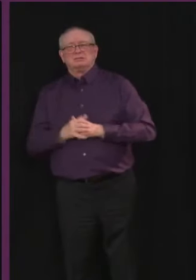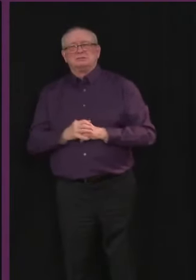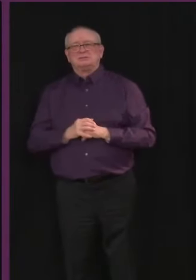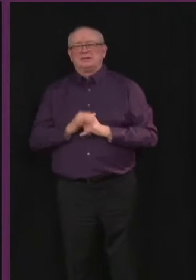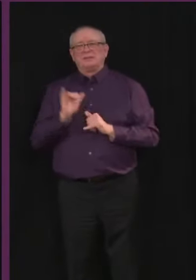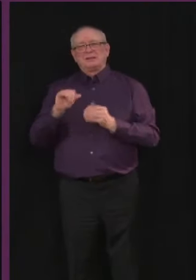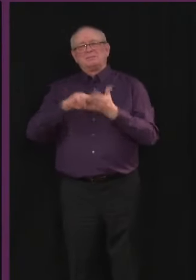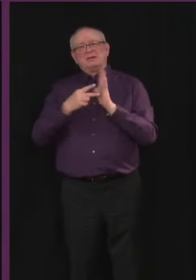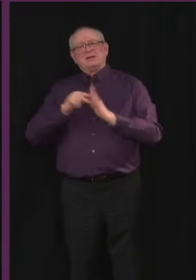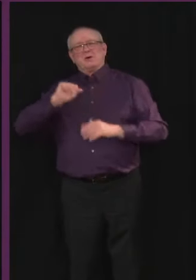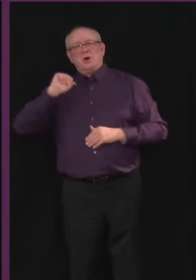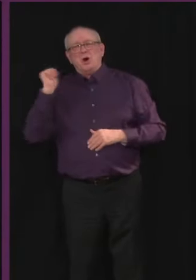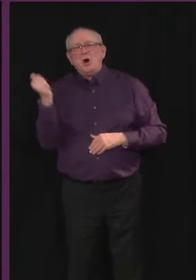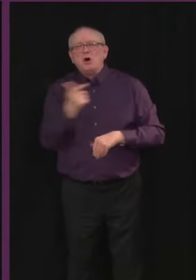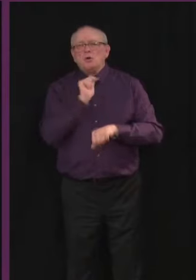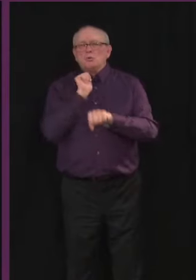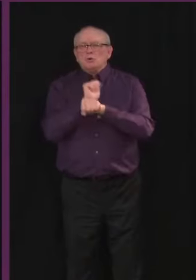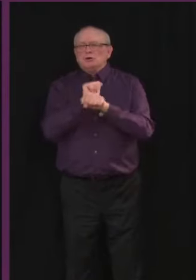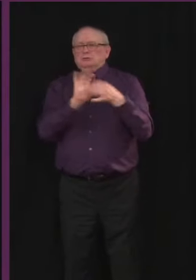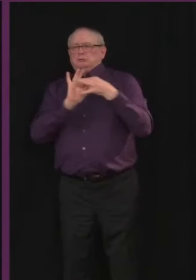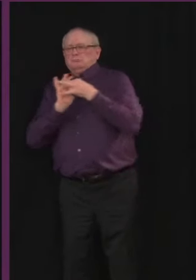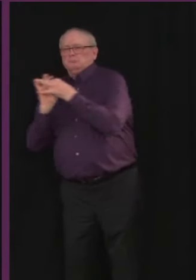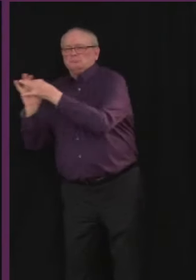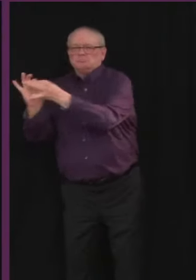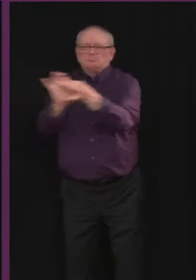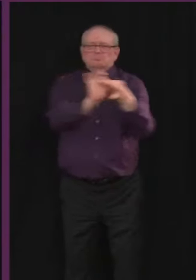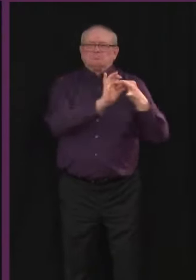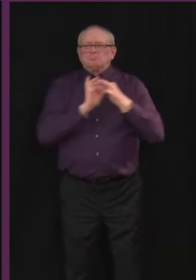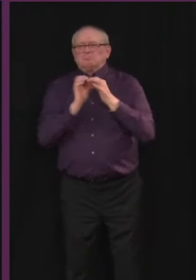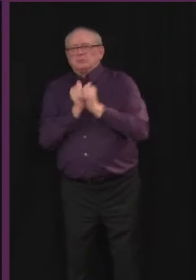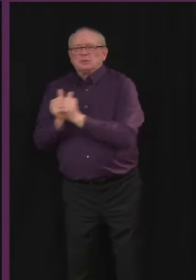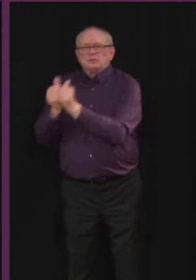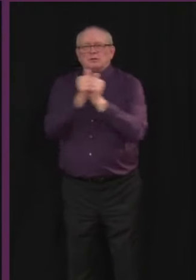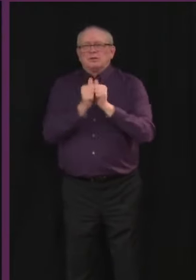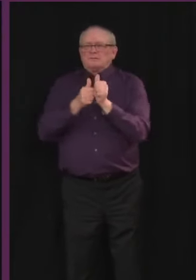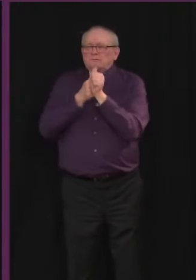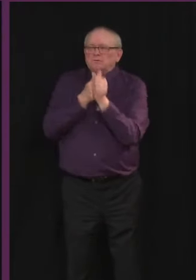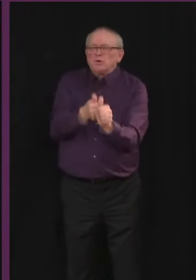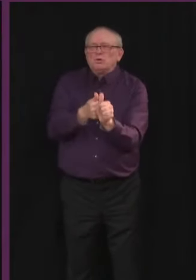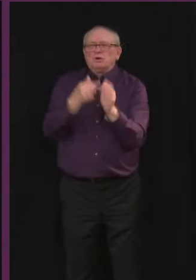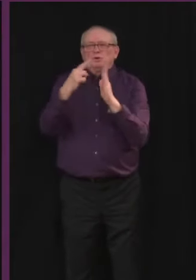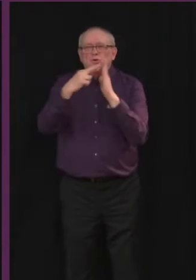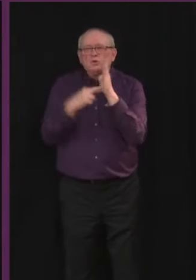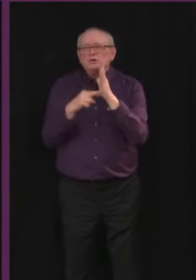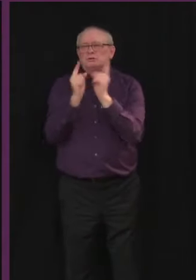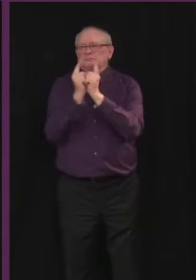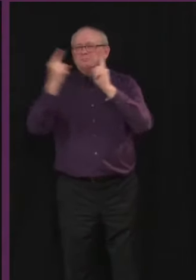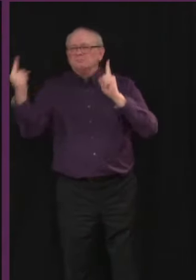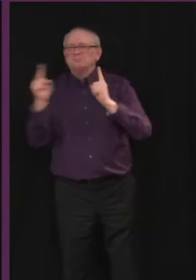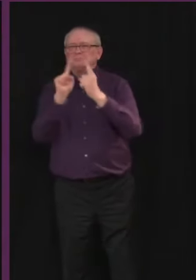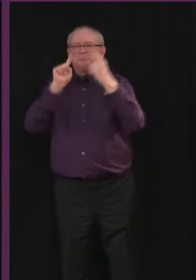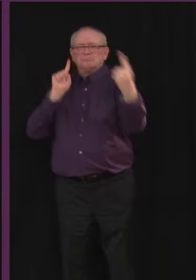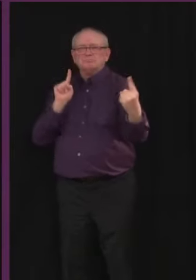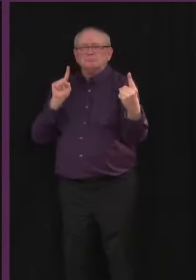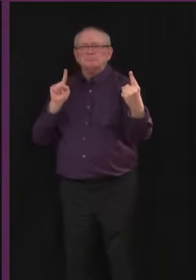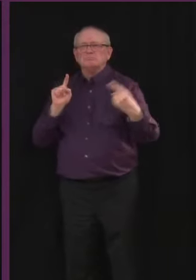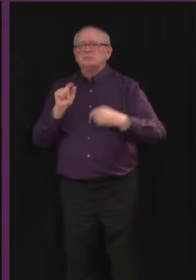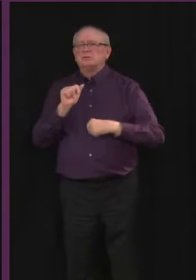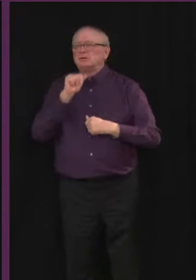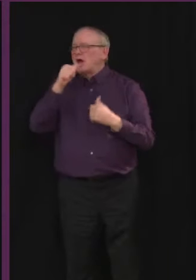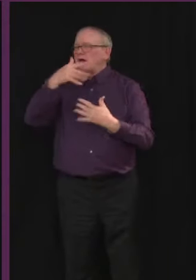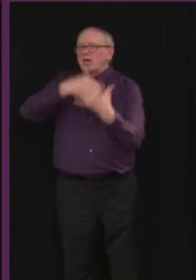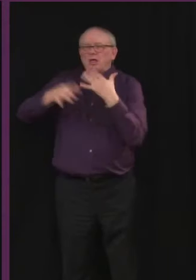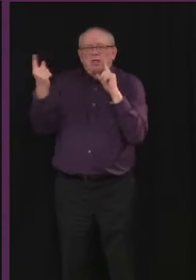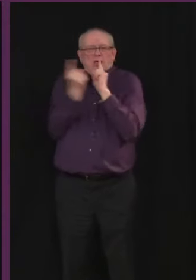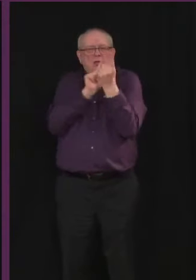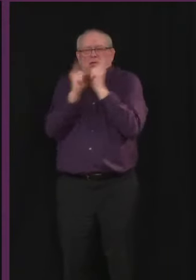each of us every day, limiting our in-person contacts with other people. These trends were not inevitable and are not due